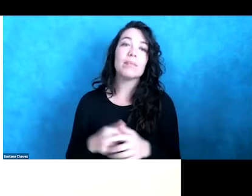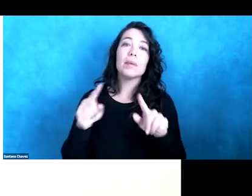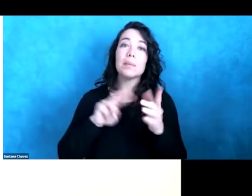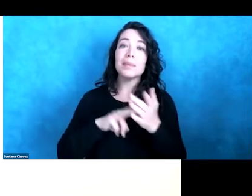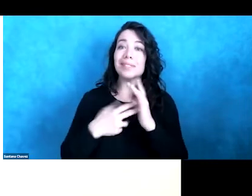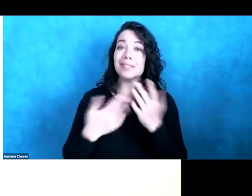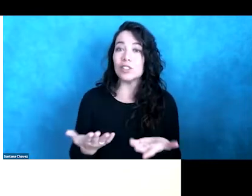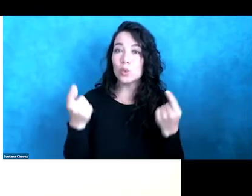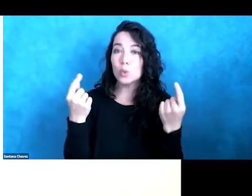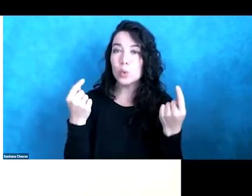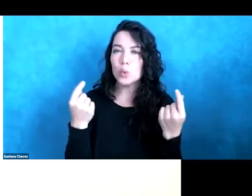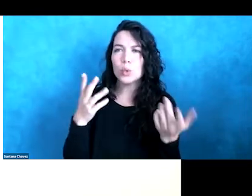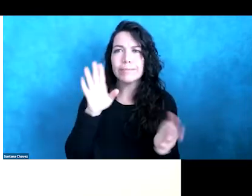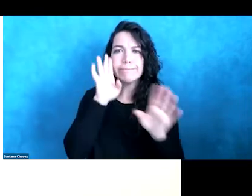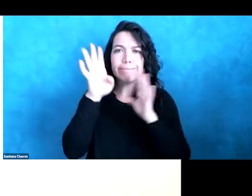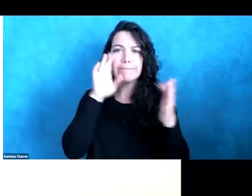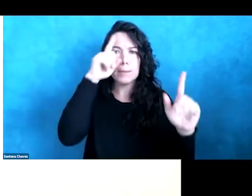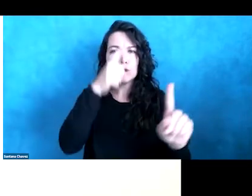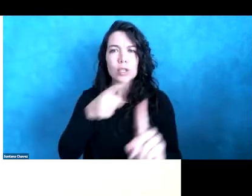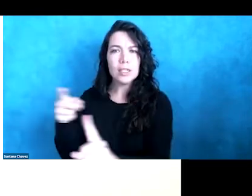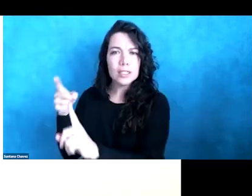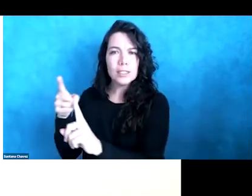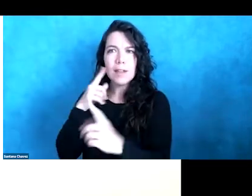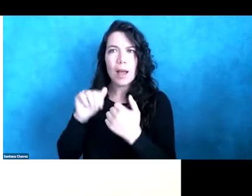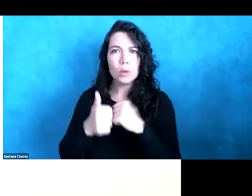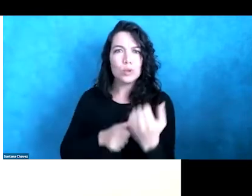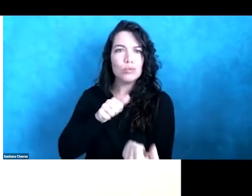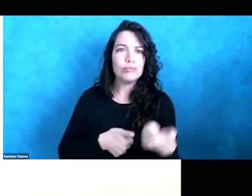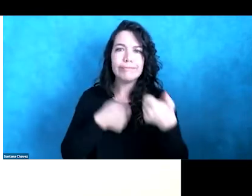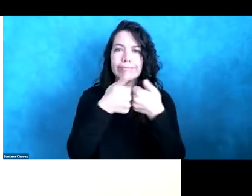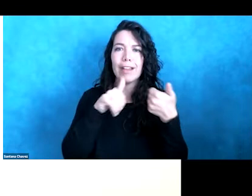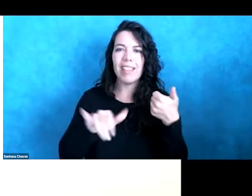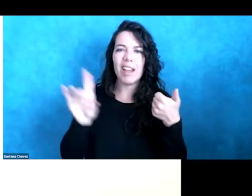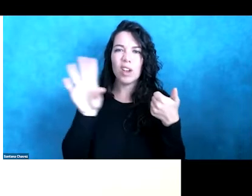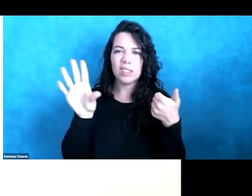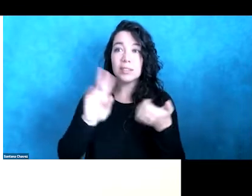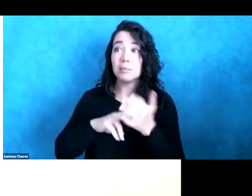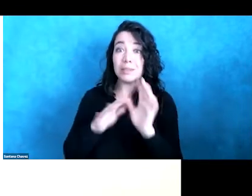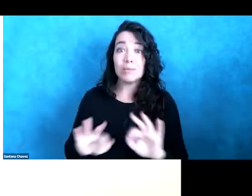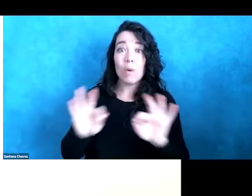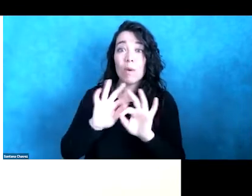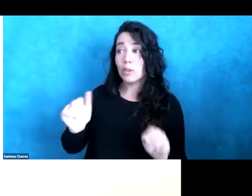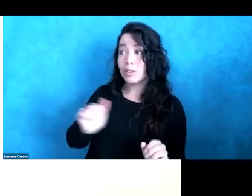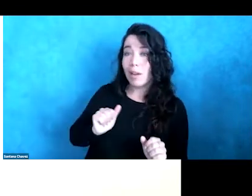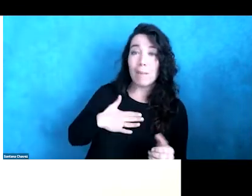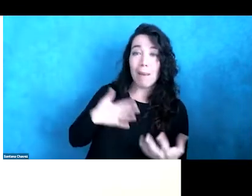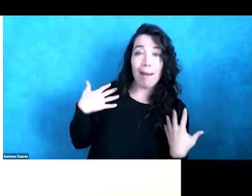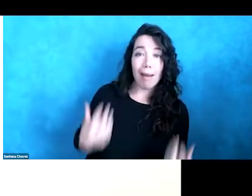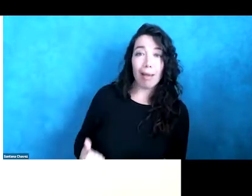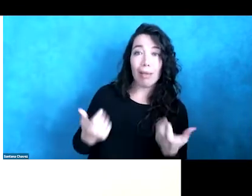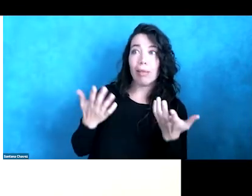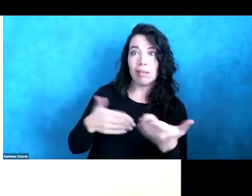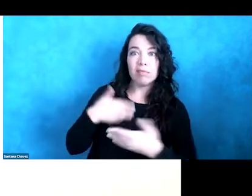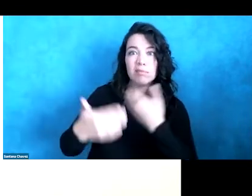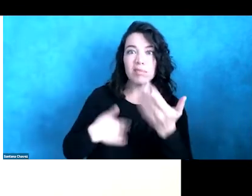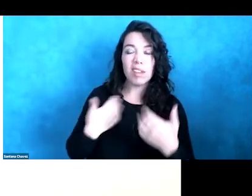humanitarian crises. It is not only a vital aspect of one's own health and well-being, but also to positive engagement with family and community.